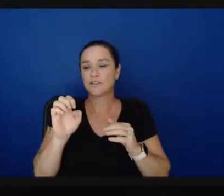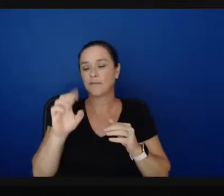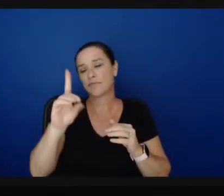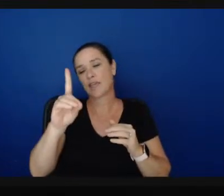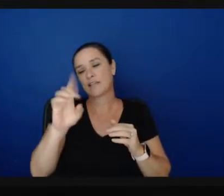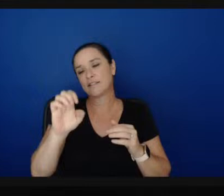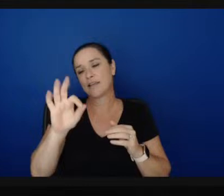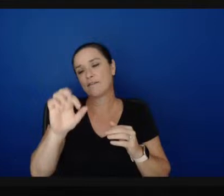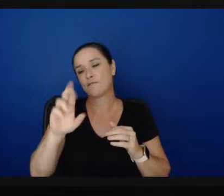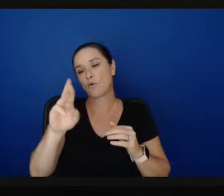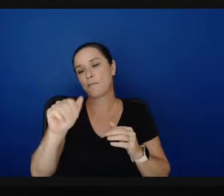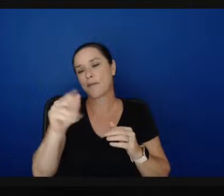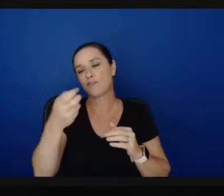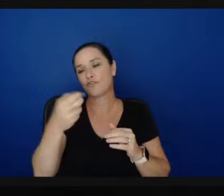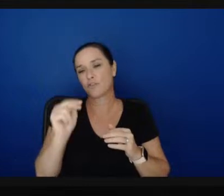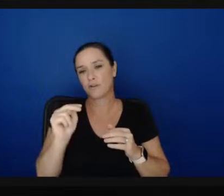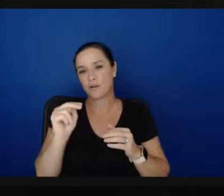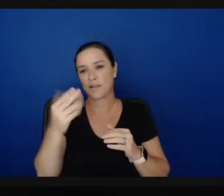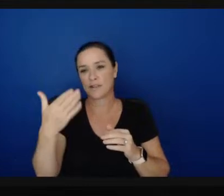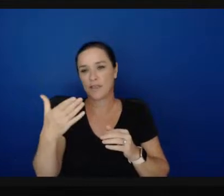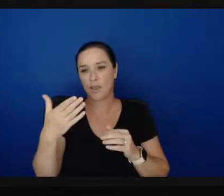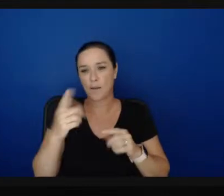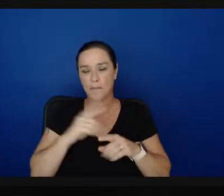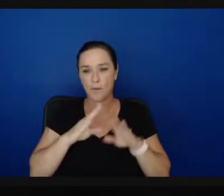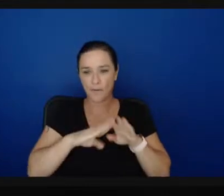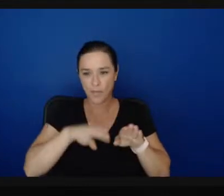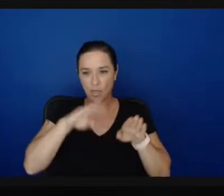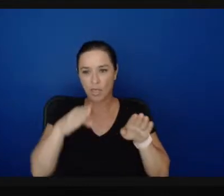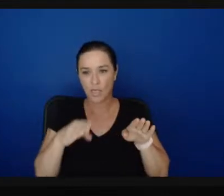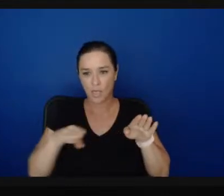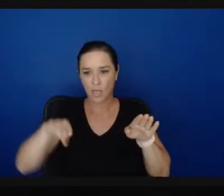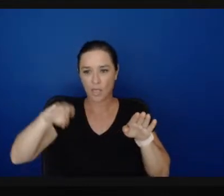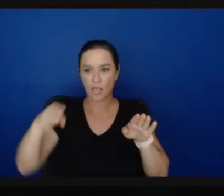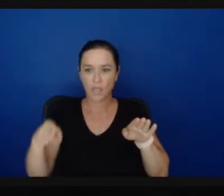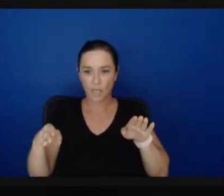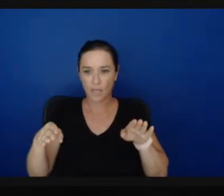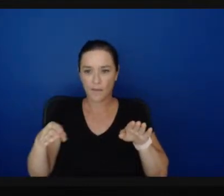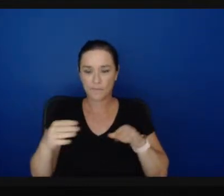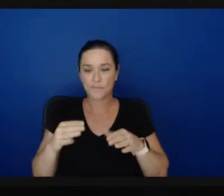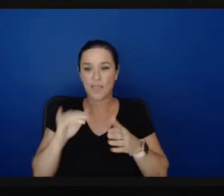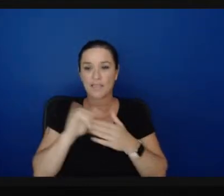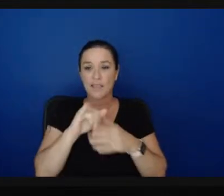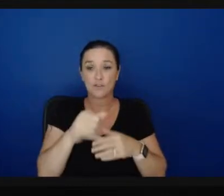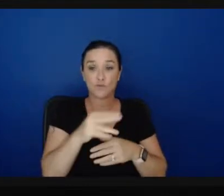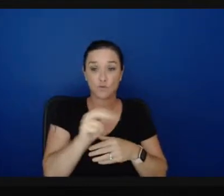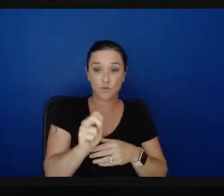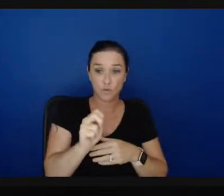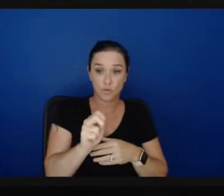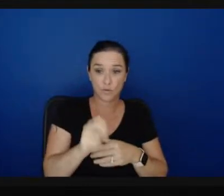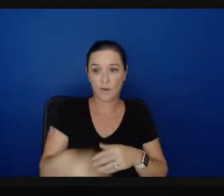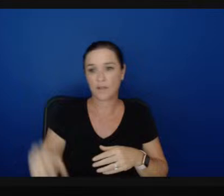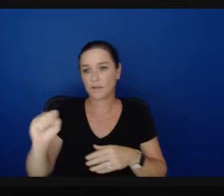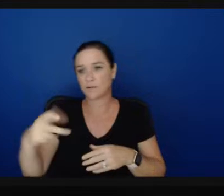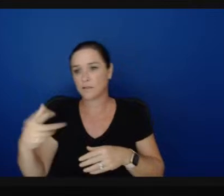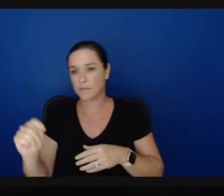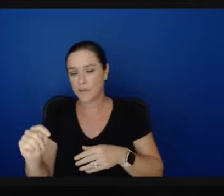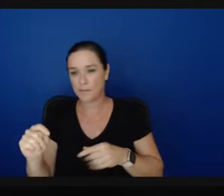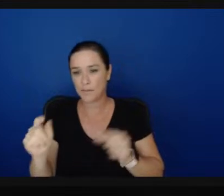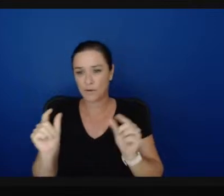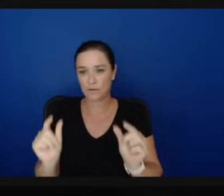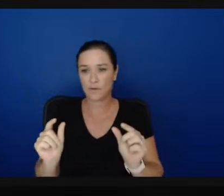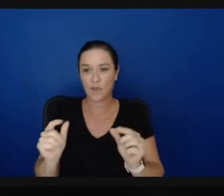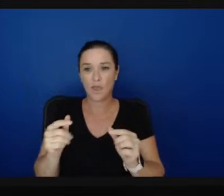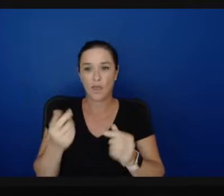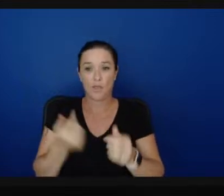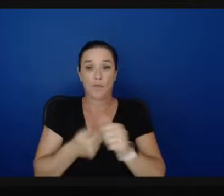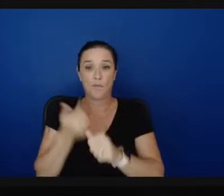to see at your scale. Right there is a bump, and right there is a bump. That's June and September, 2 eruptions we most recently had.